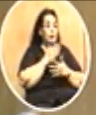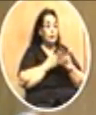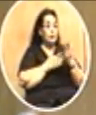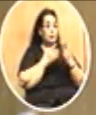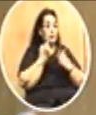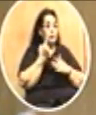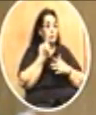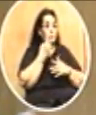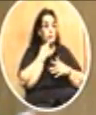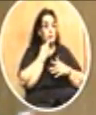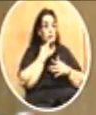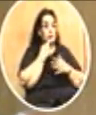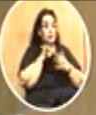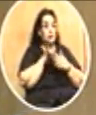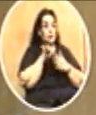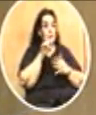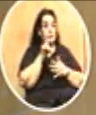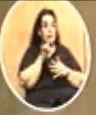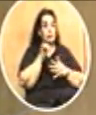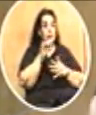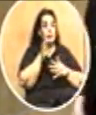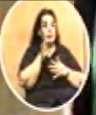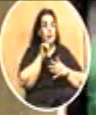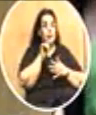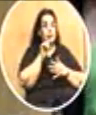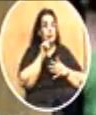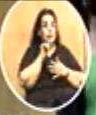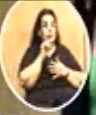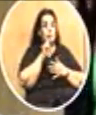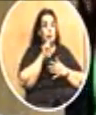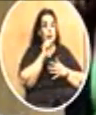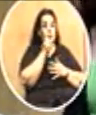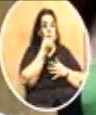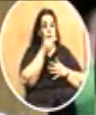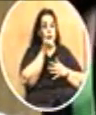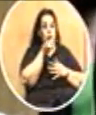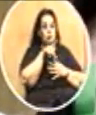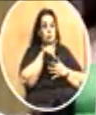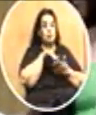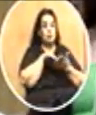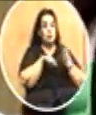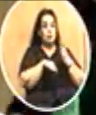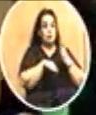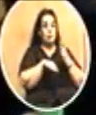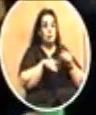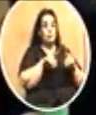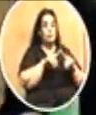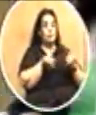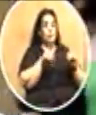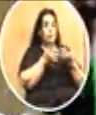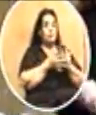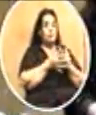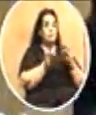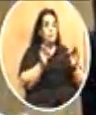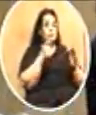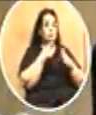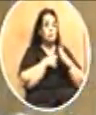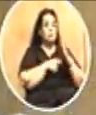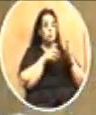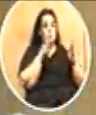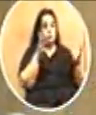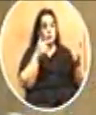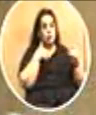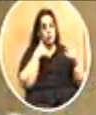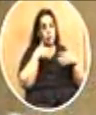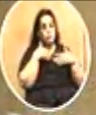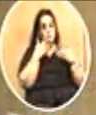said that dictatorship is cheap, but freedom is costly. And I'm willing